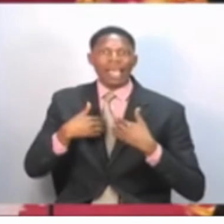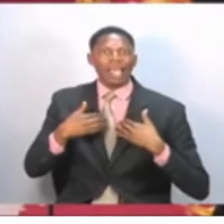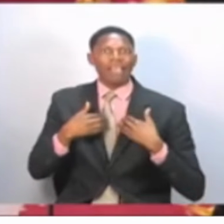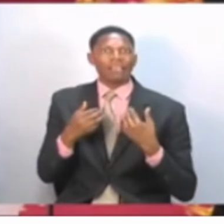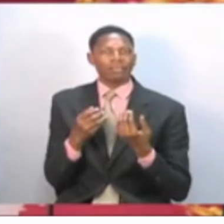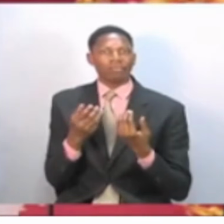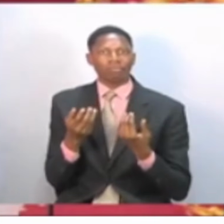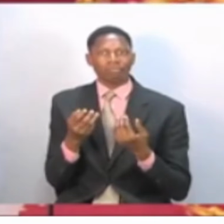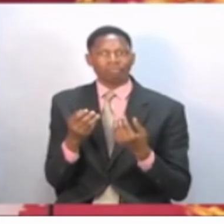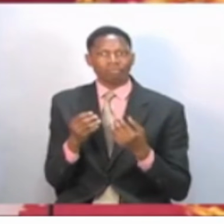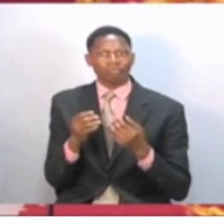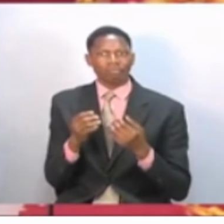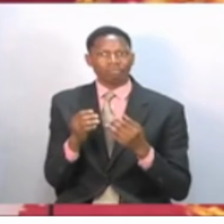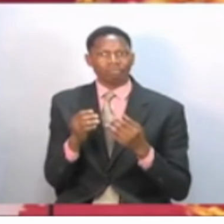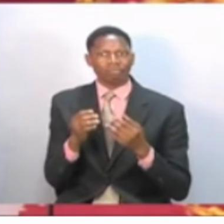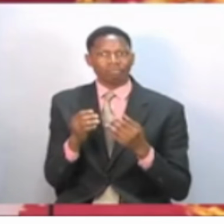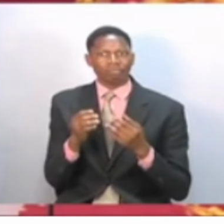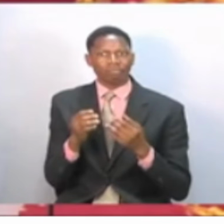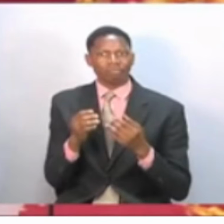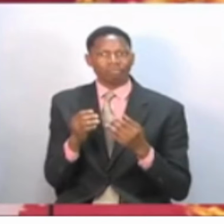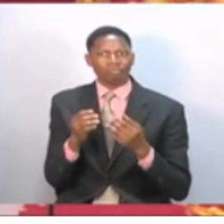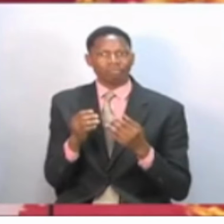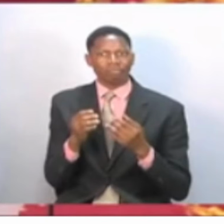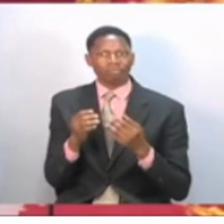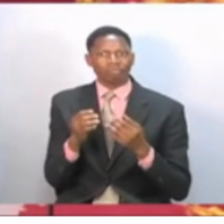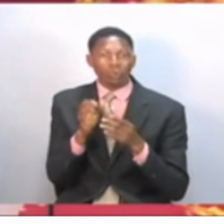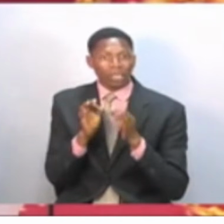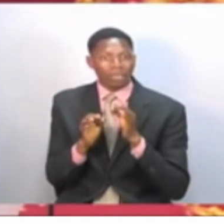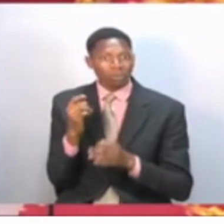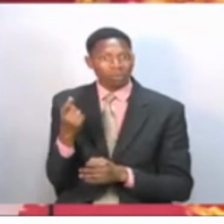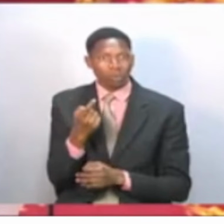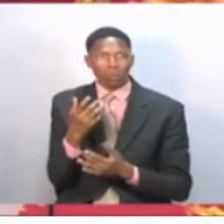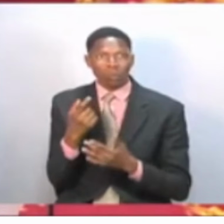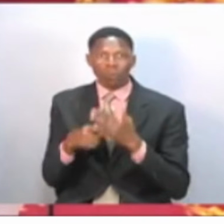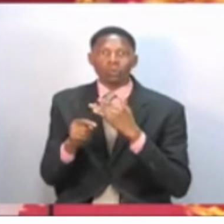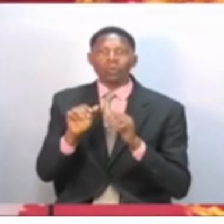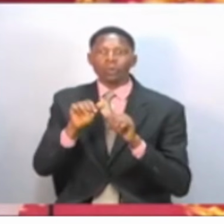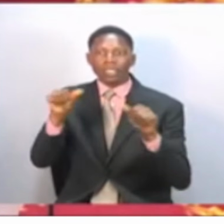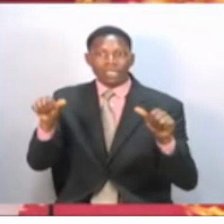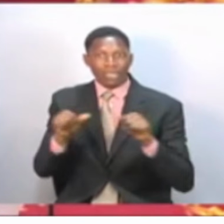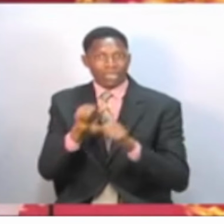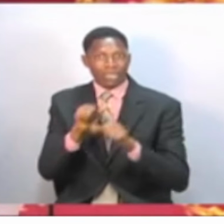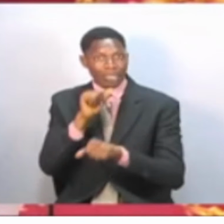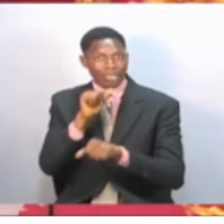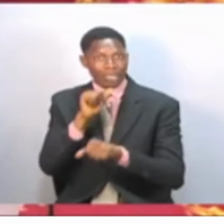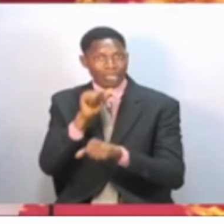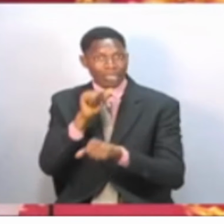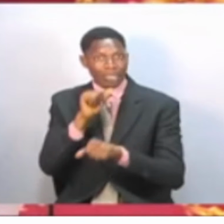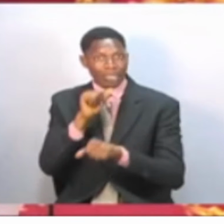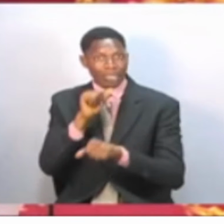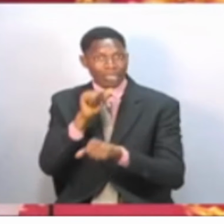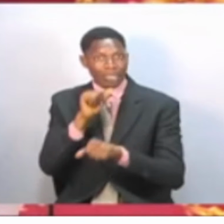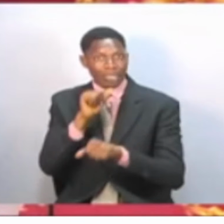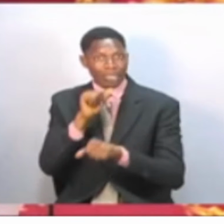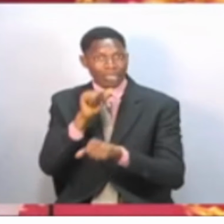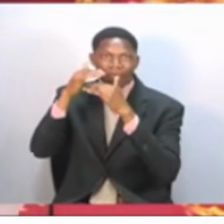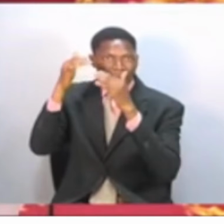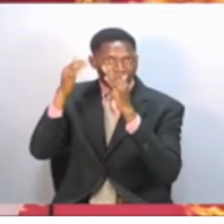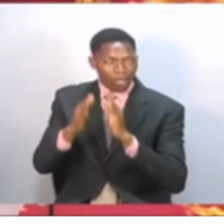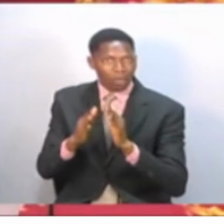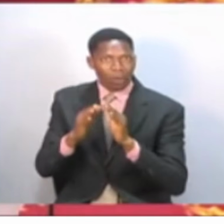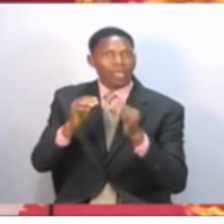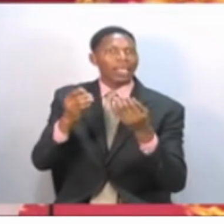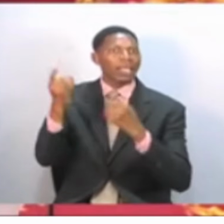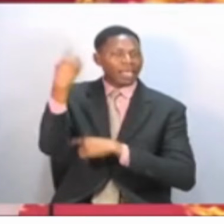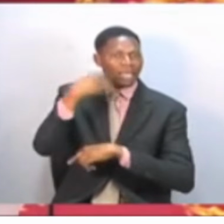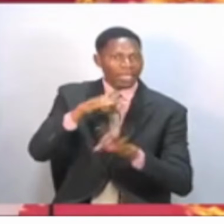not concealing any information in terms of the description of the project, the scope of work, the name of the contractor, the day the contract starts and when it's